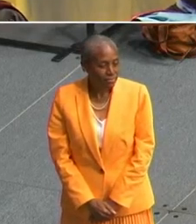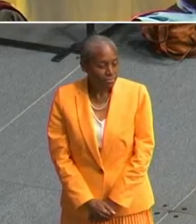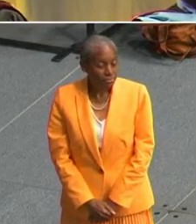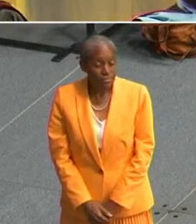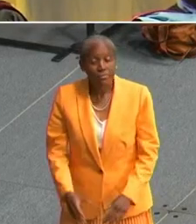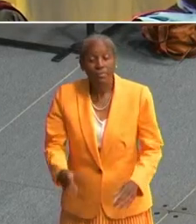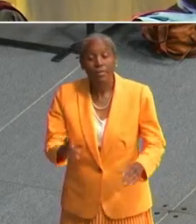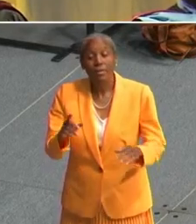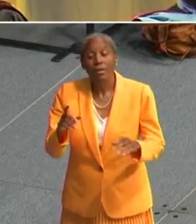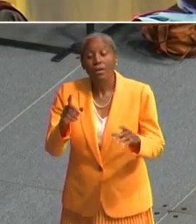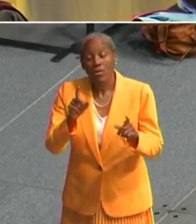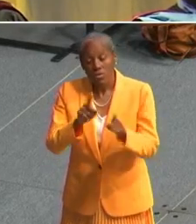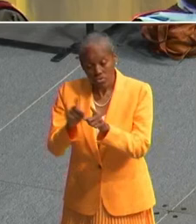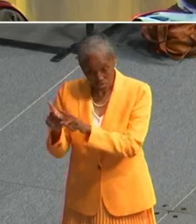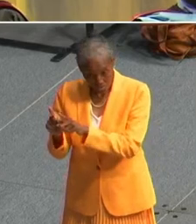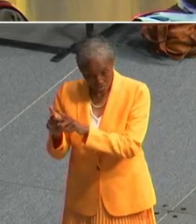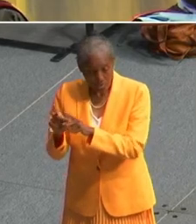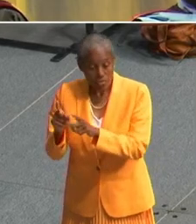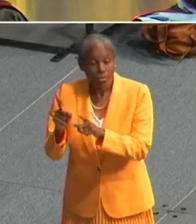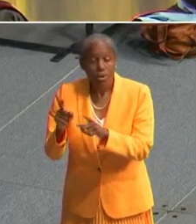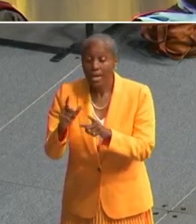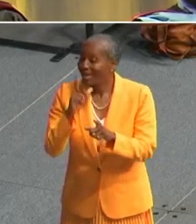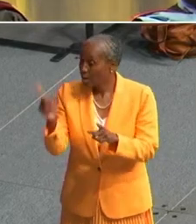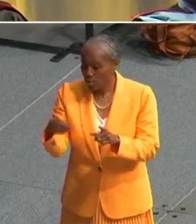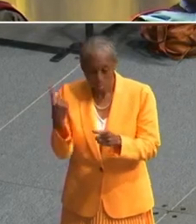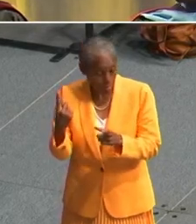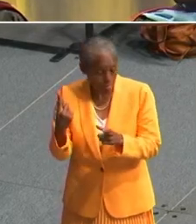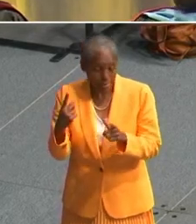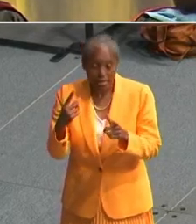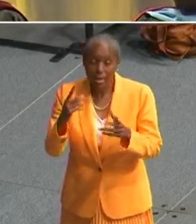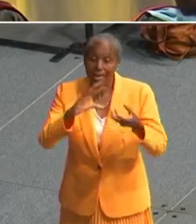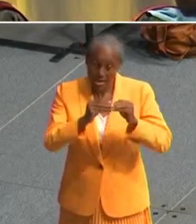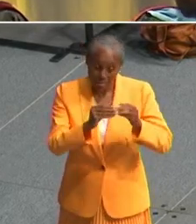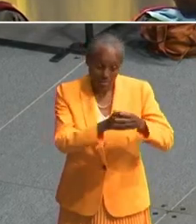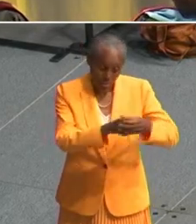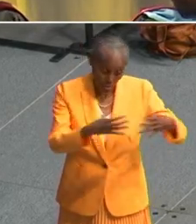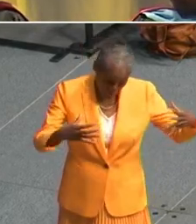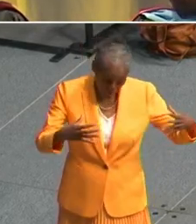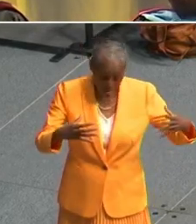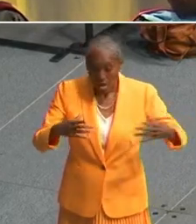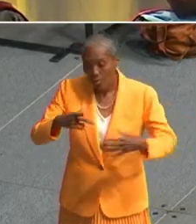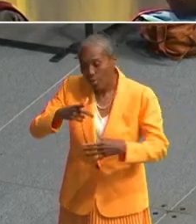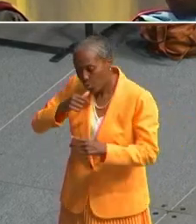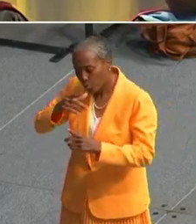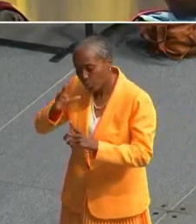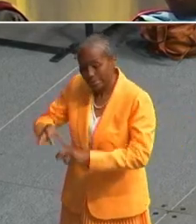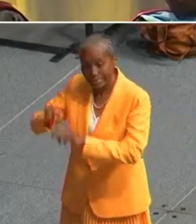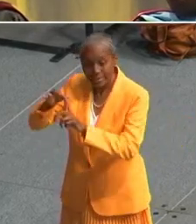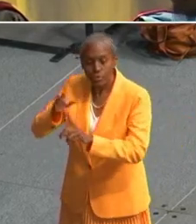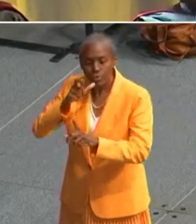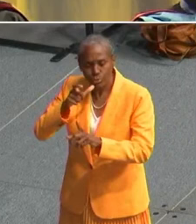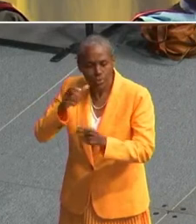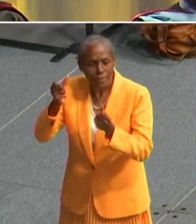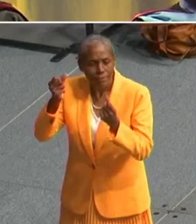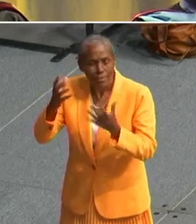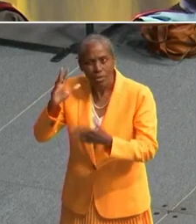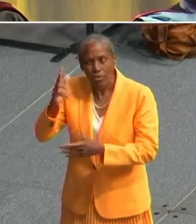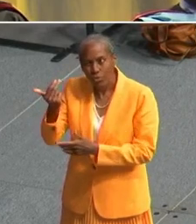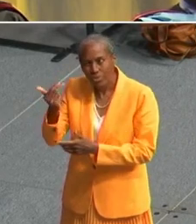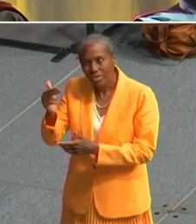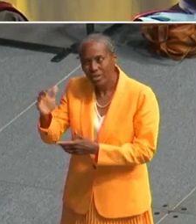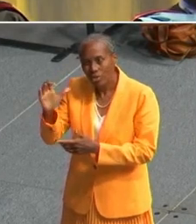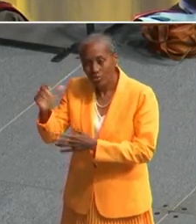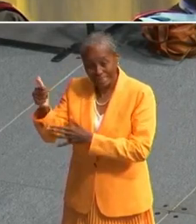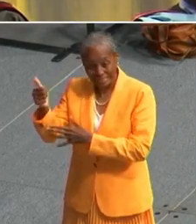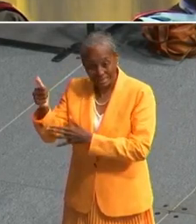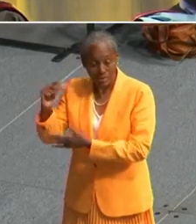It gets better. So it's not just about size, it's also about distinction. Among them are 1,310